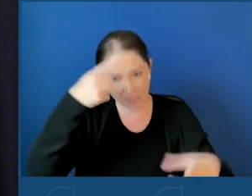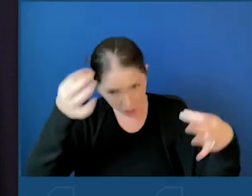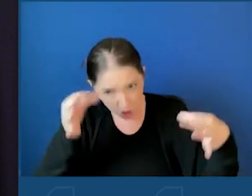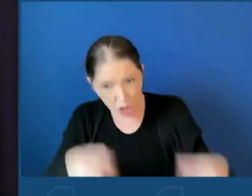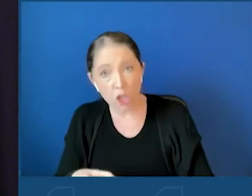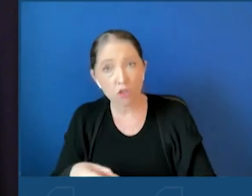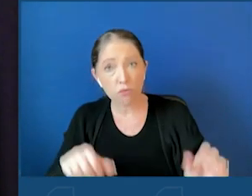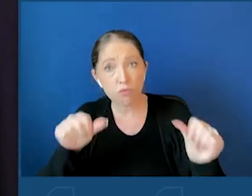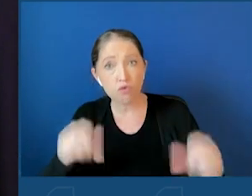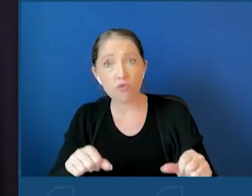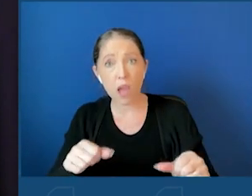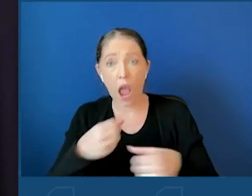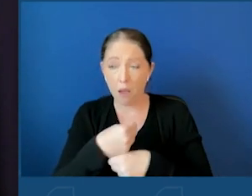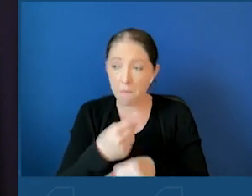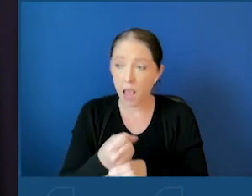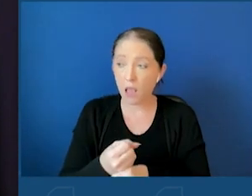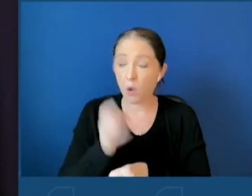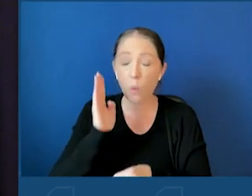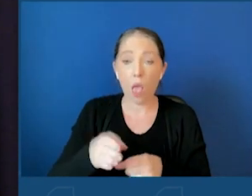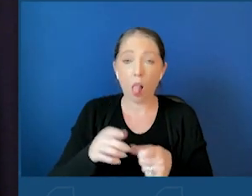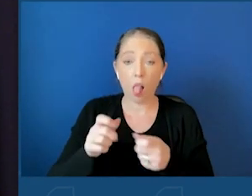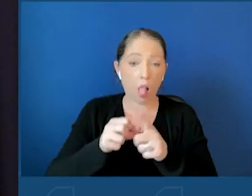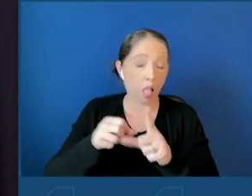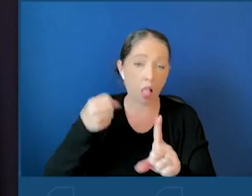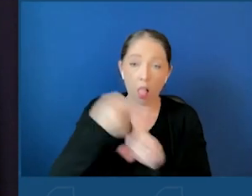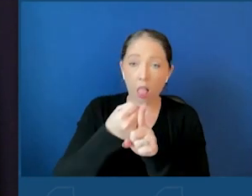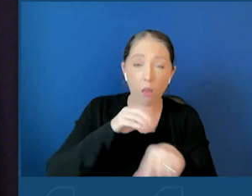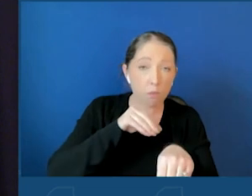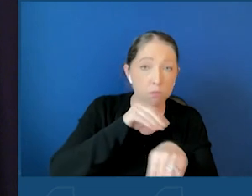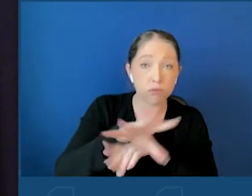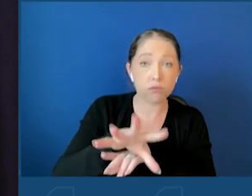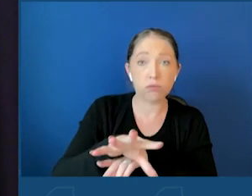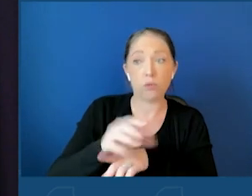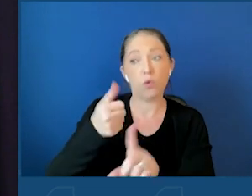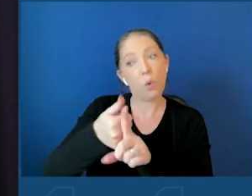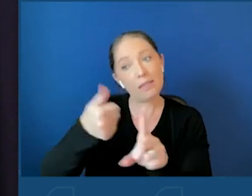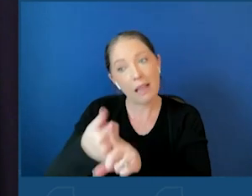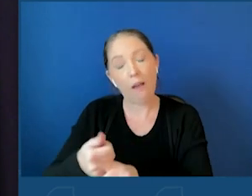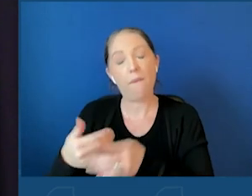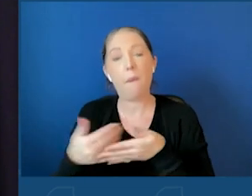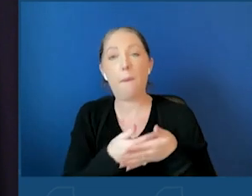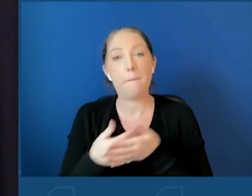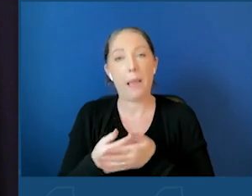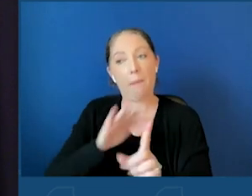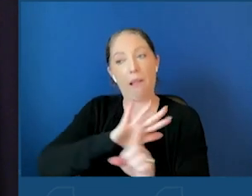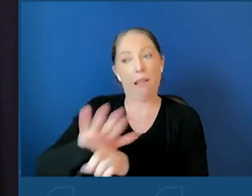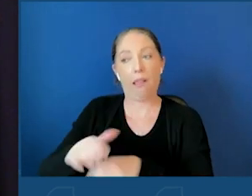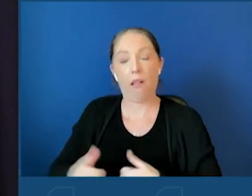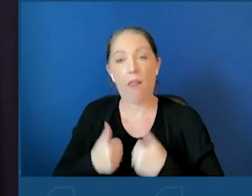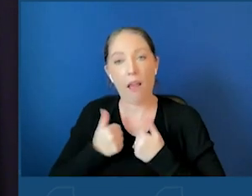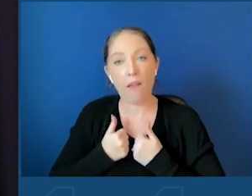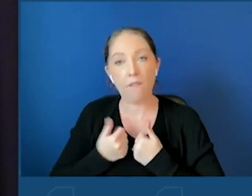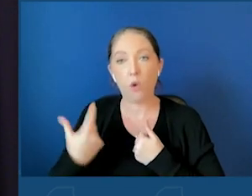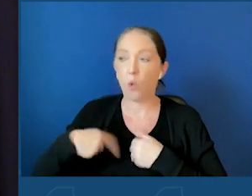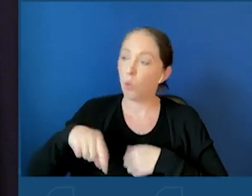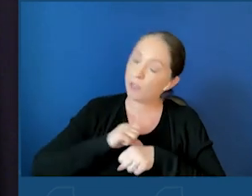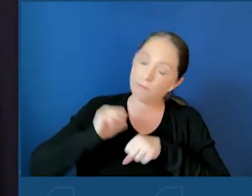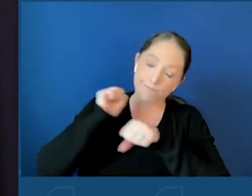going to change the outcome for yourself, but also too for your baby. We did the work. We put the time in. We put